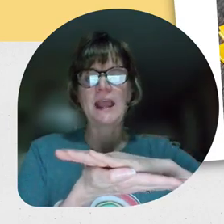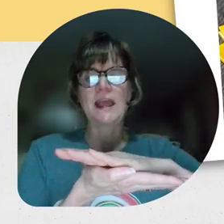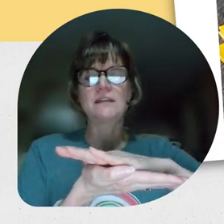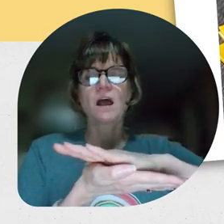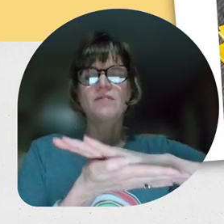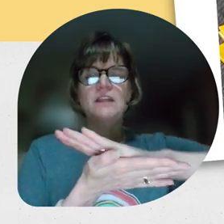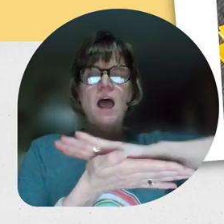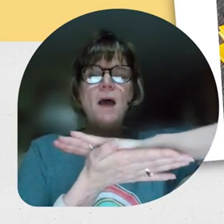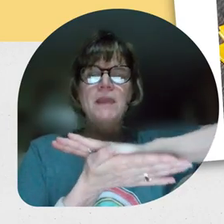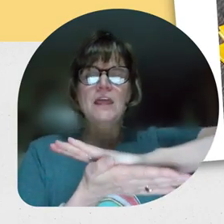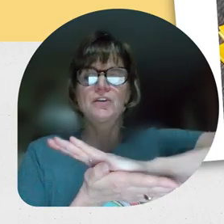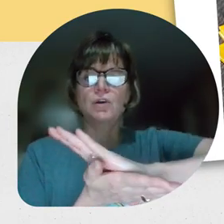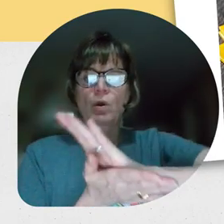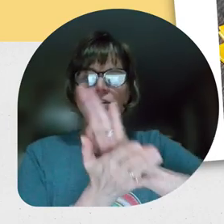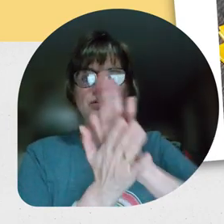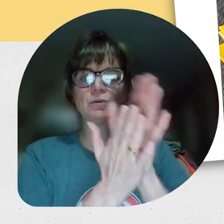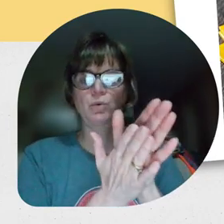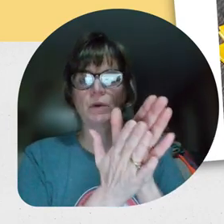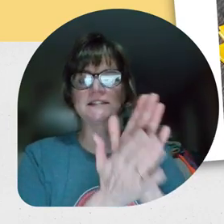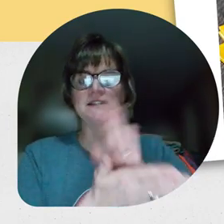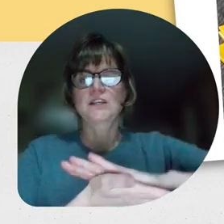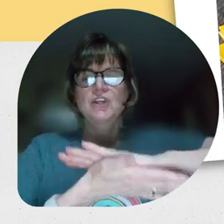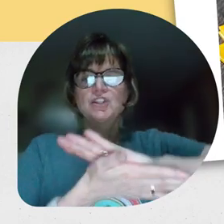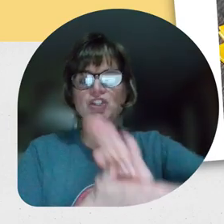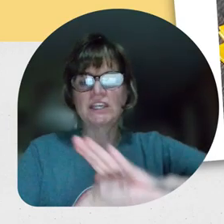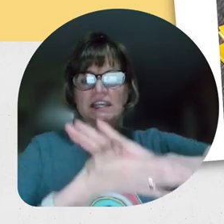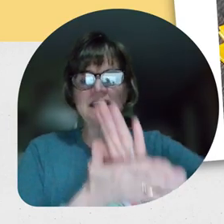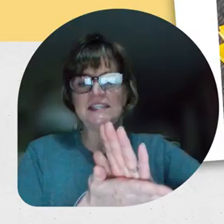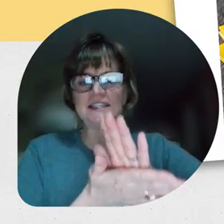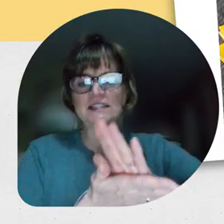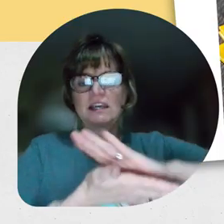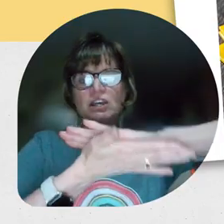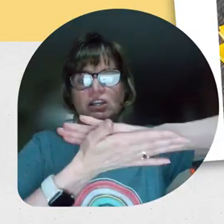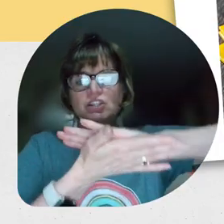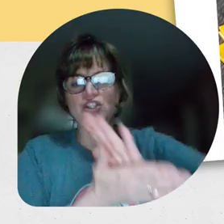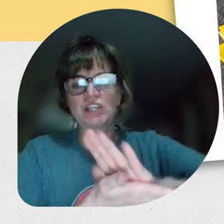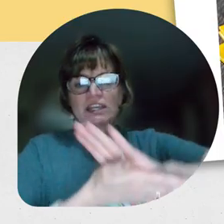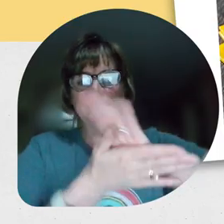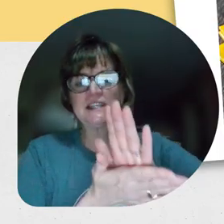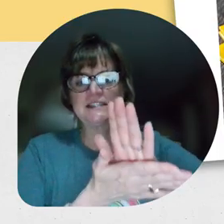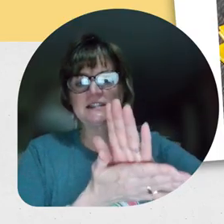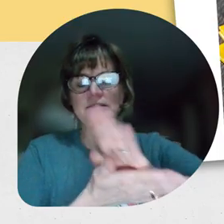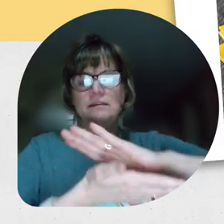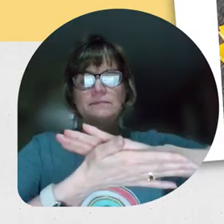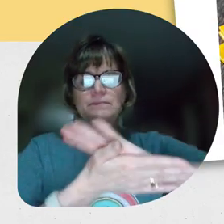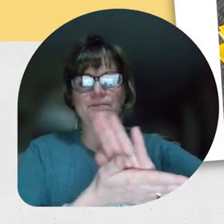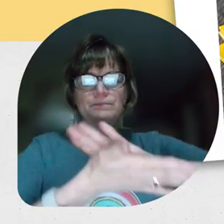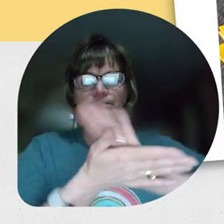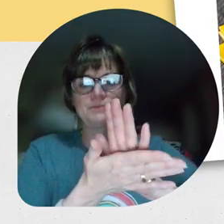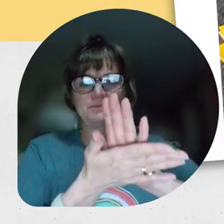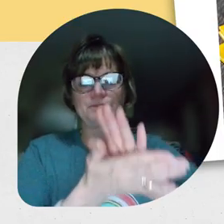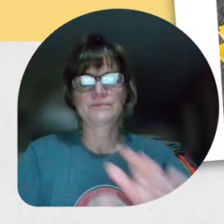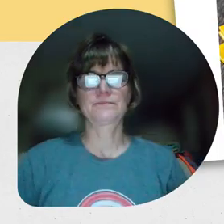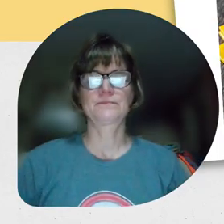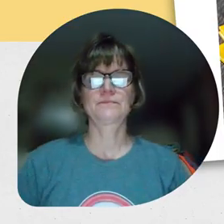dominant hand on the top, and you're going to twist. Cheese, cheese.